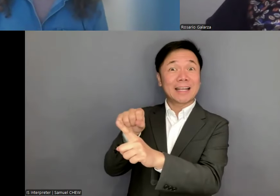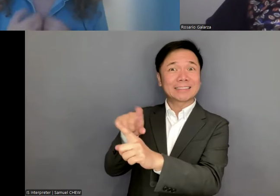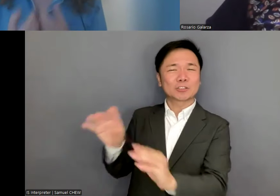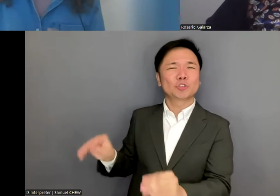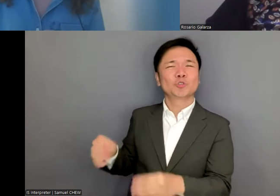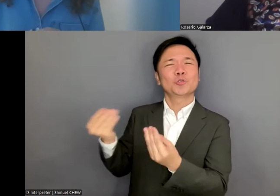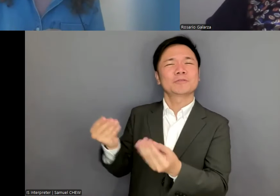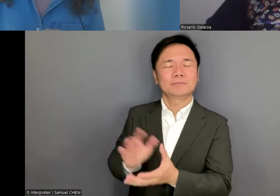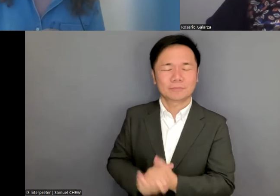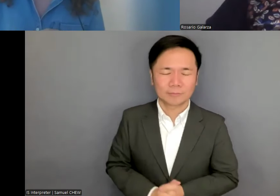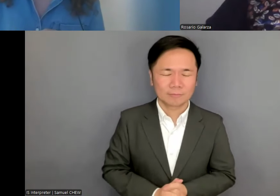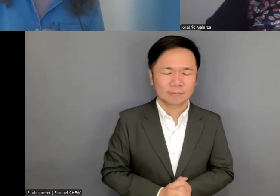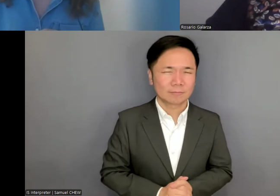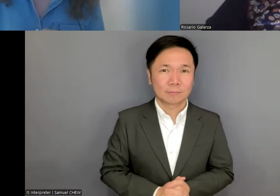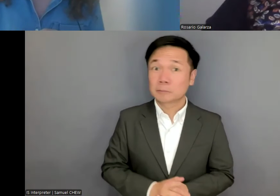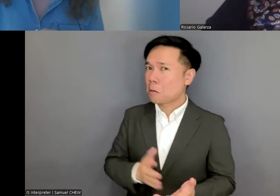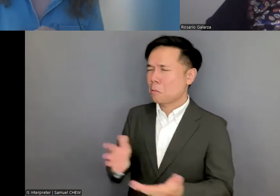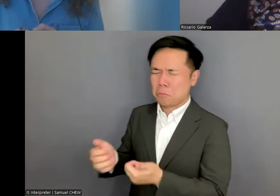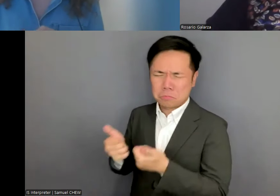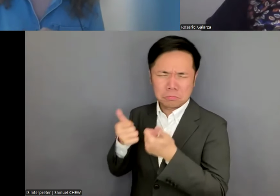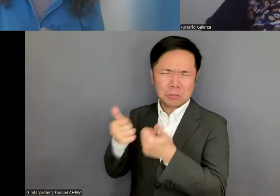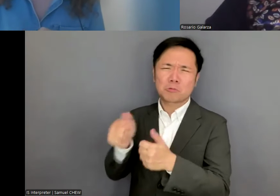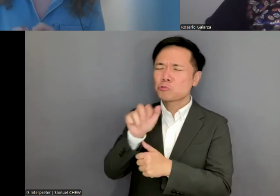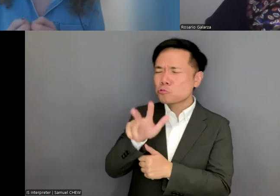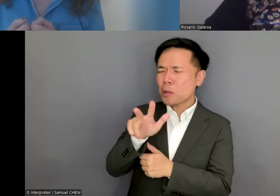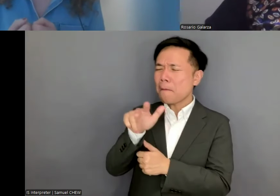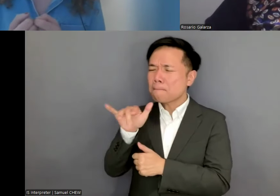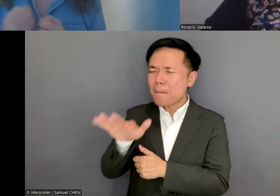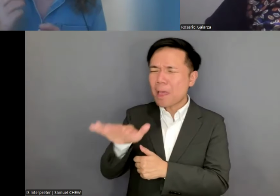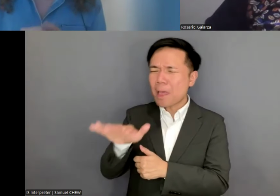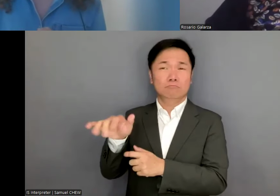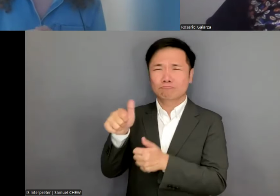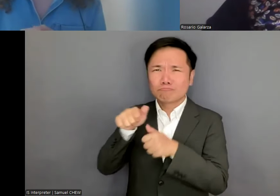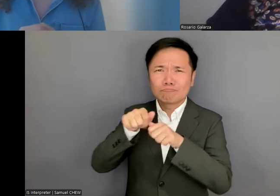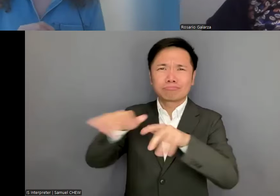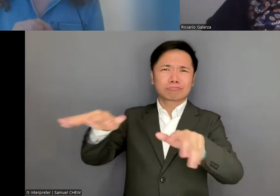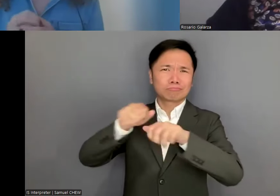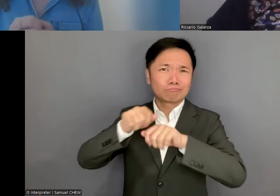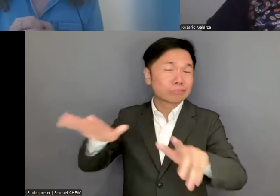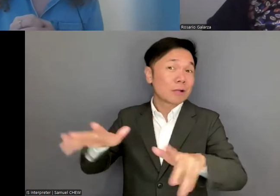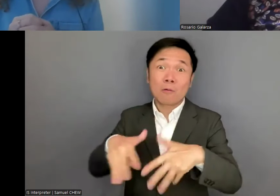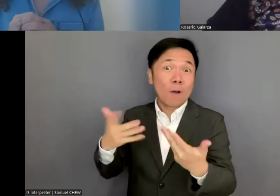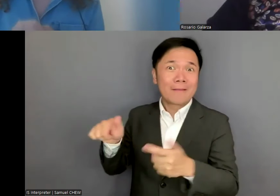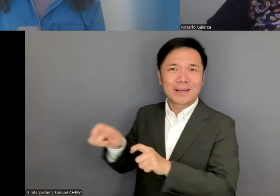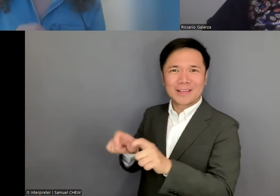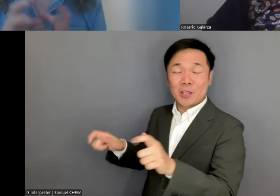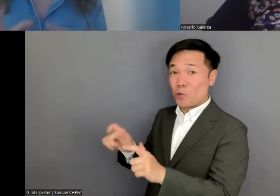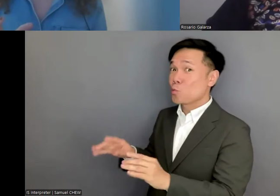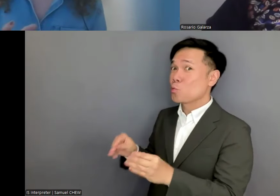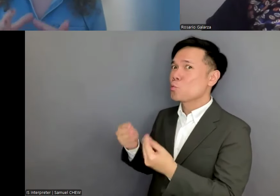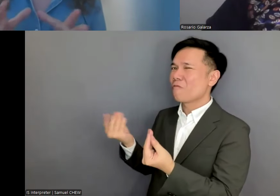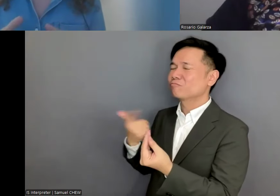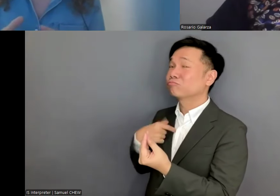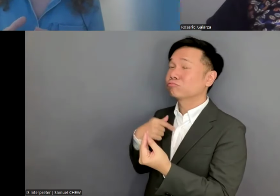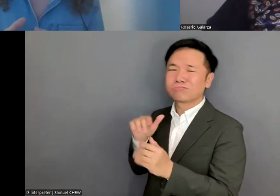million impressions throughout this campaign. 3 million is a huge number. And it's again, thanks to young people who are committed and